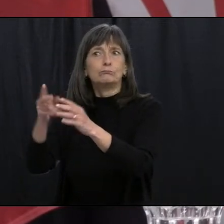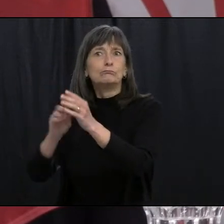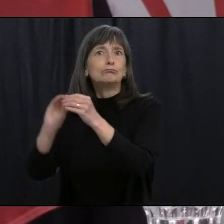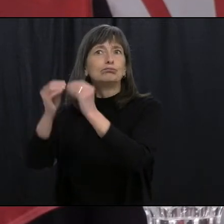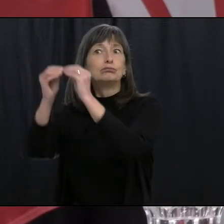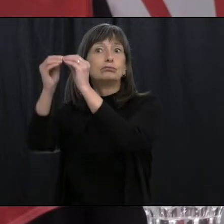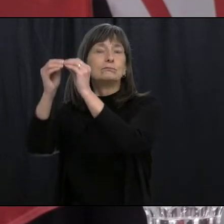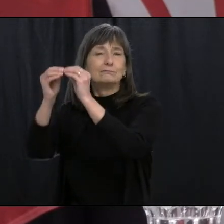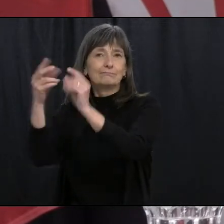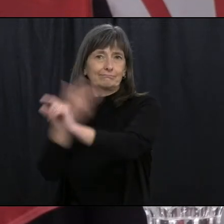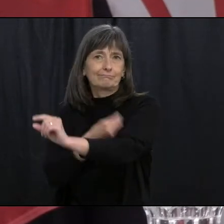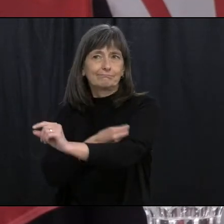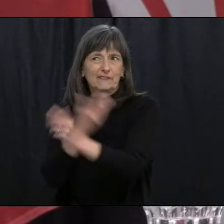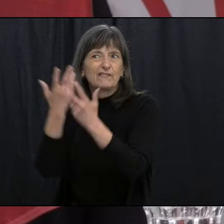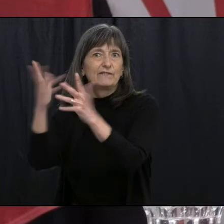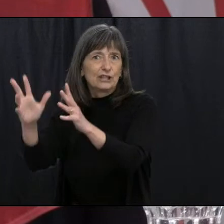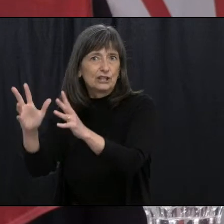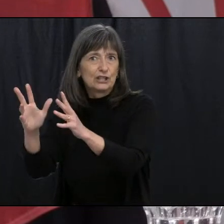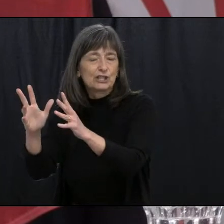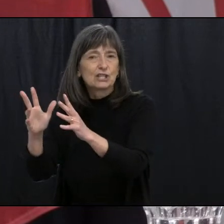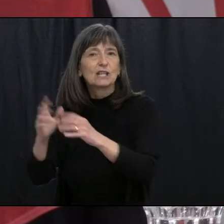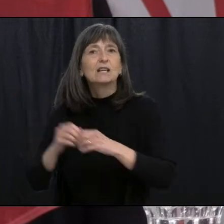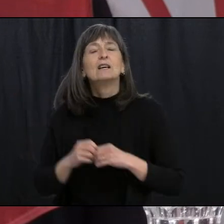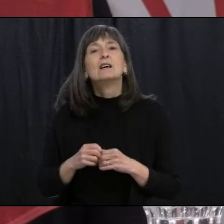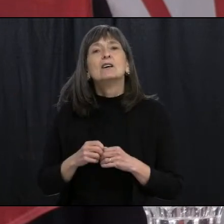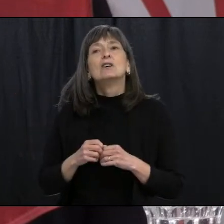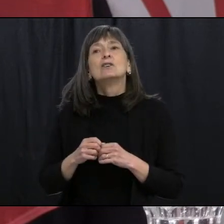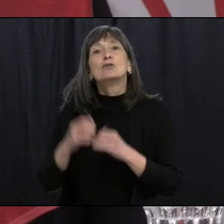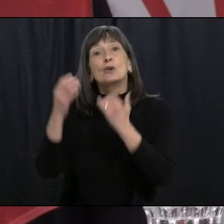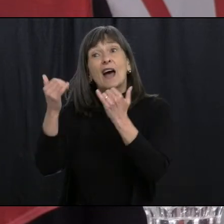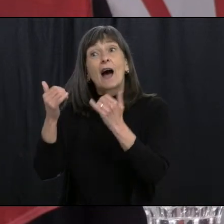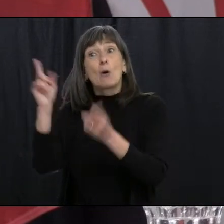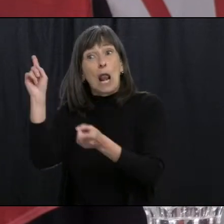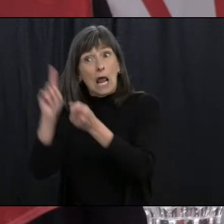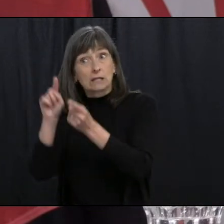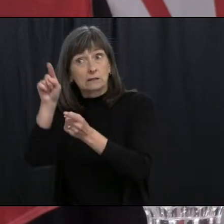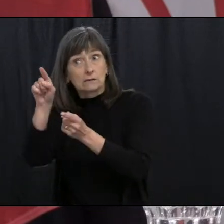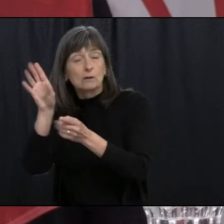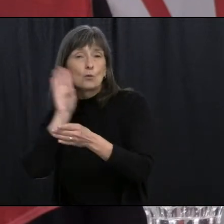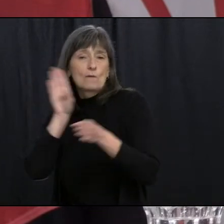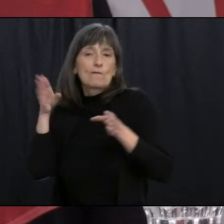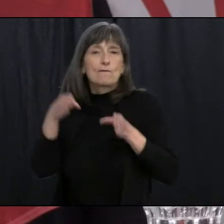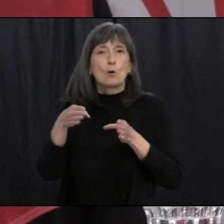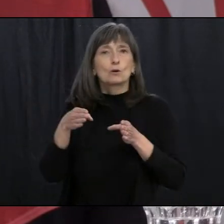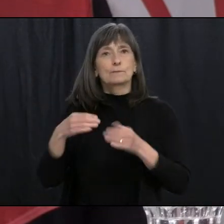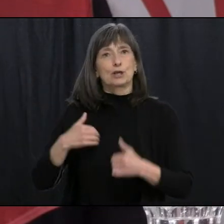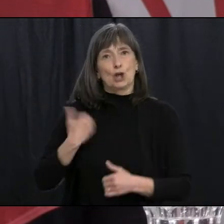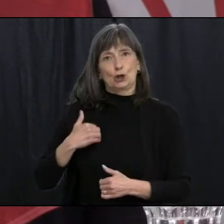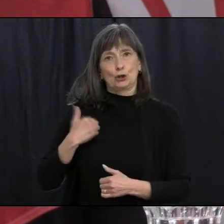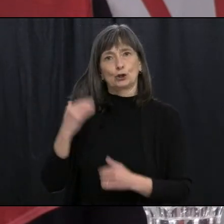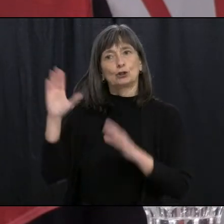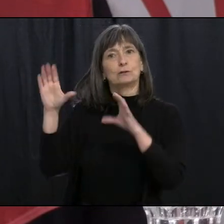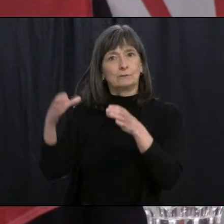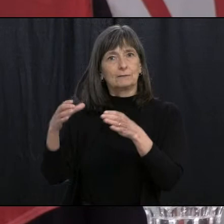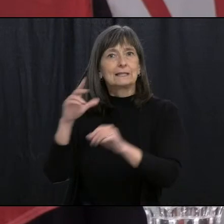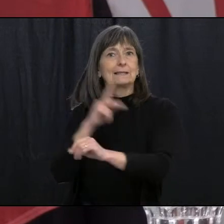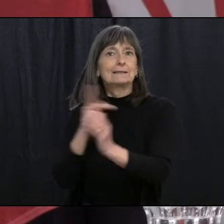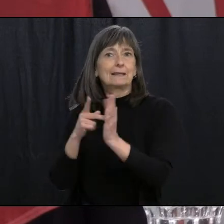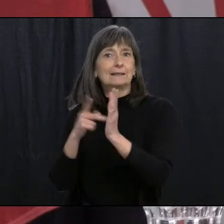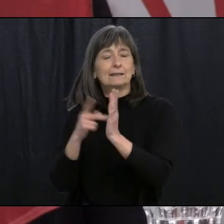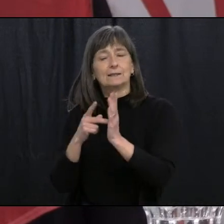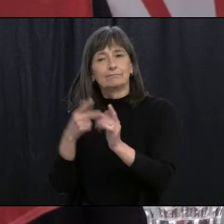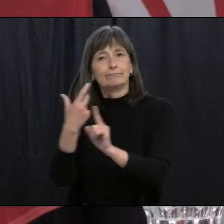numbers related. So we've used kind of the slack there to concentrate where we could on getting second doses in,